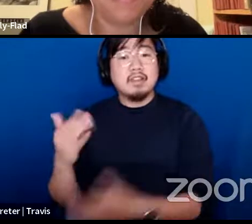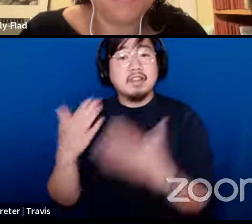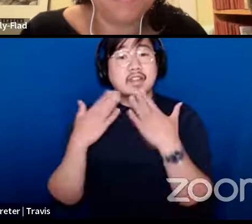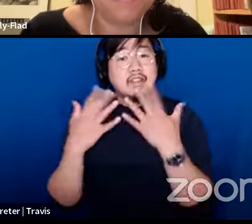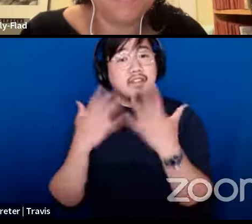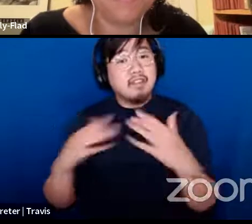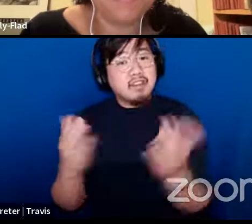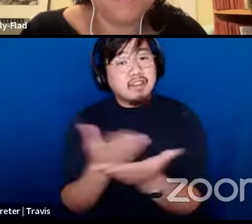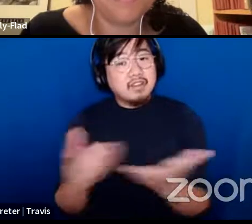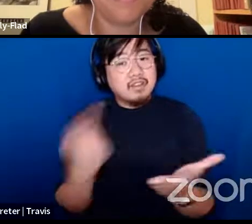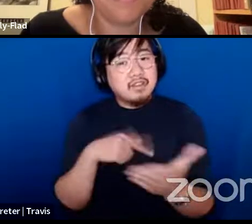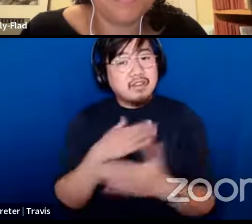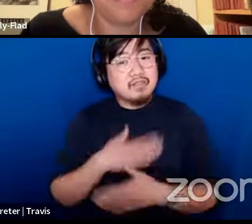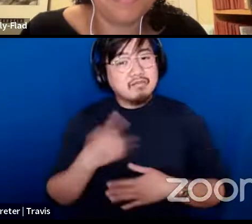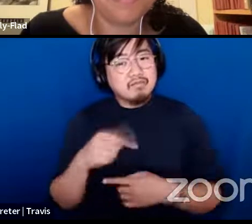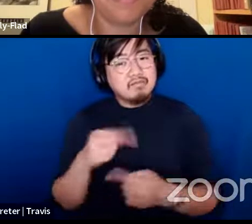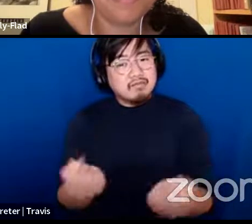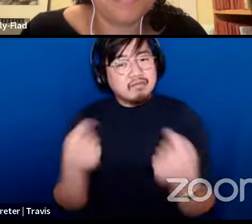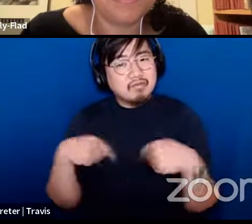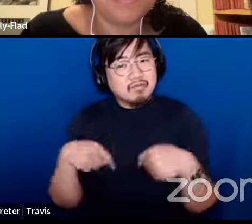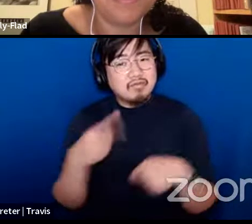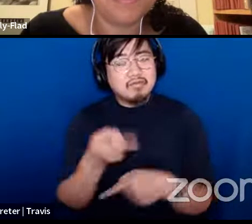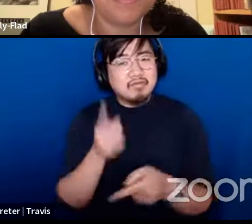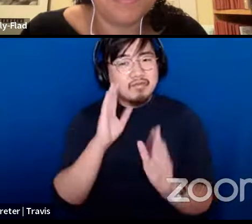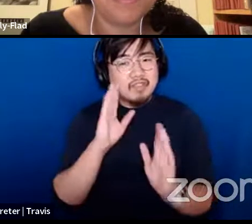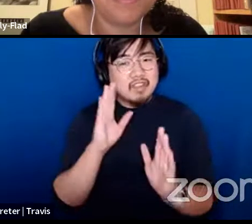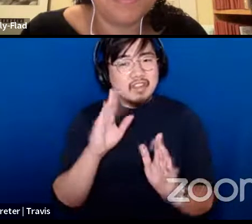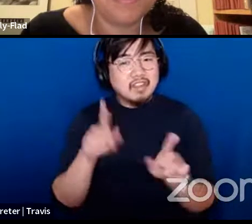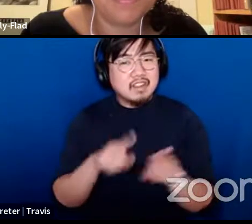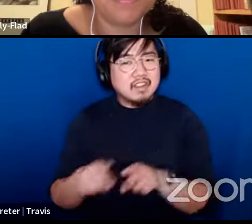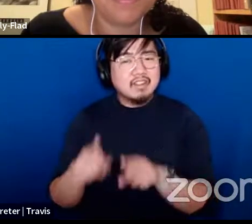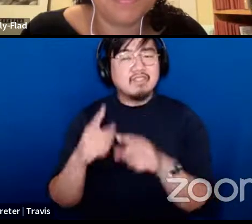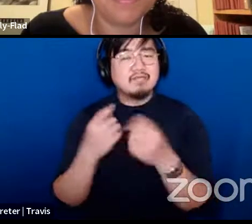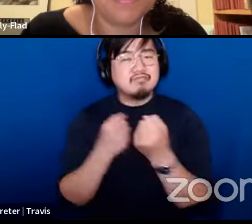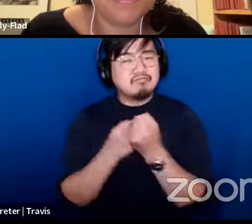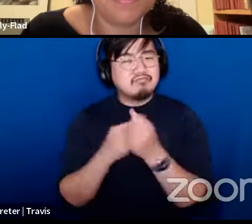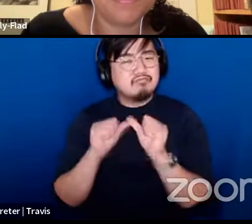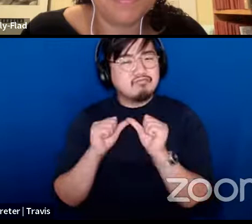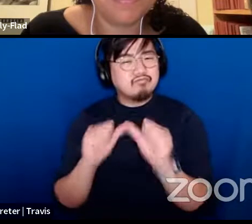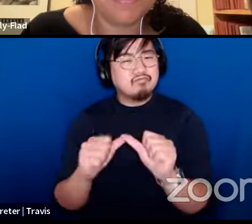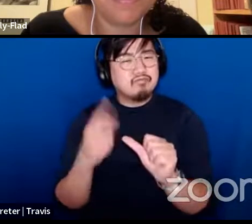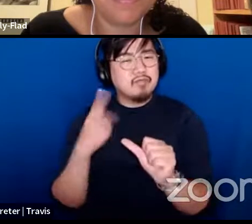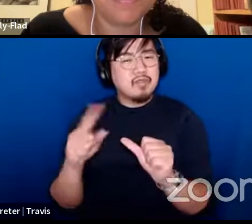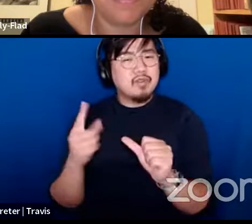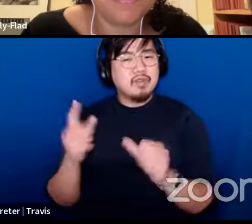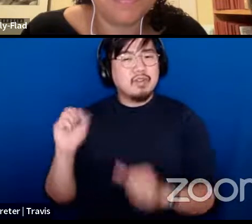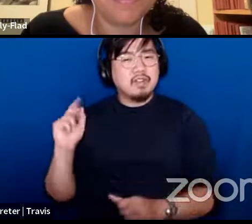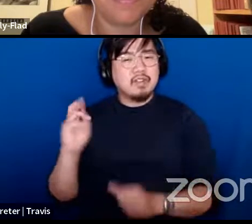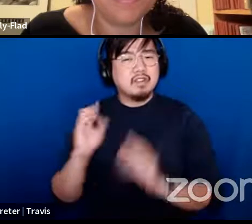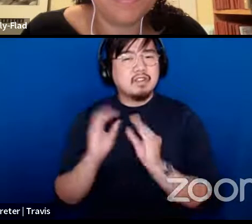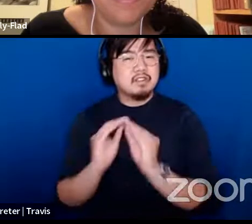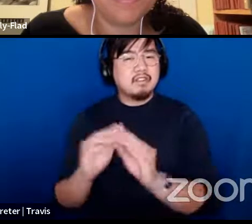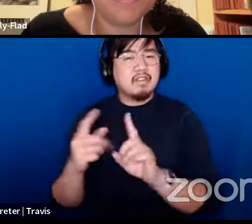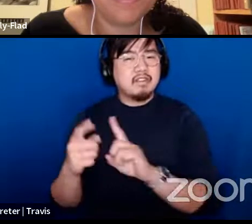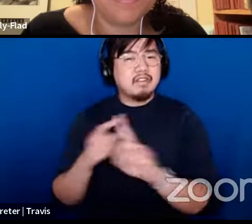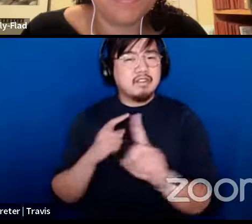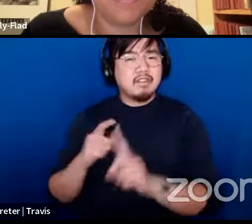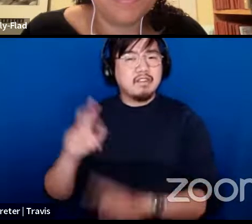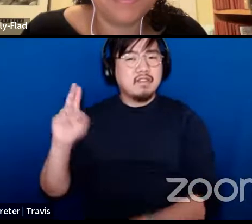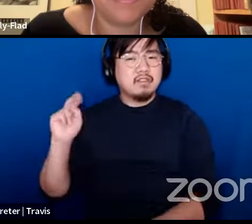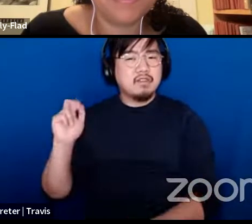so appreciate your showing up, your attention, and your ongoing support for this series in Union Theological Seminary.